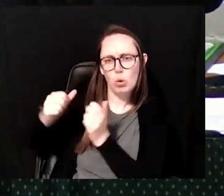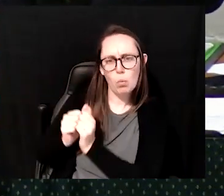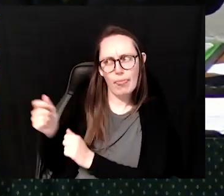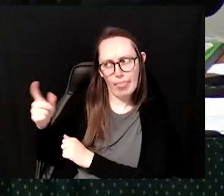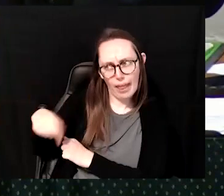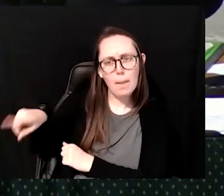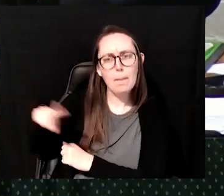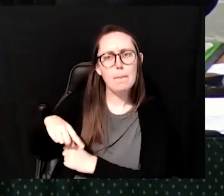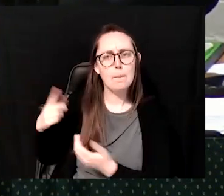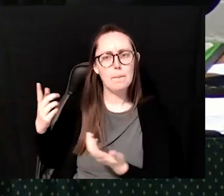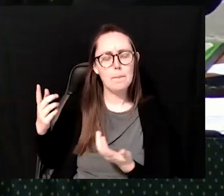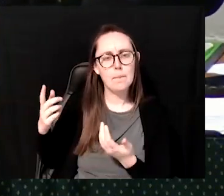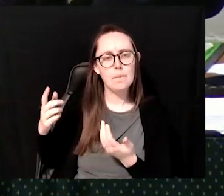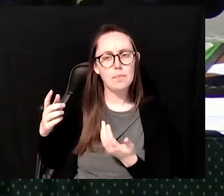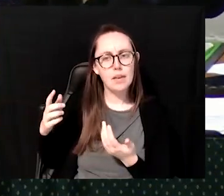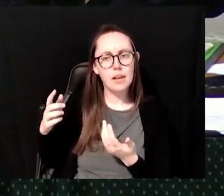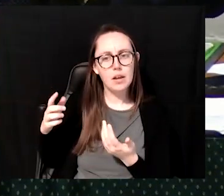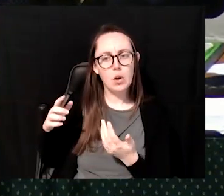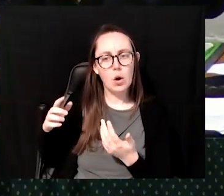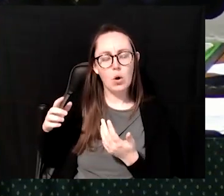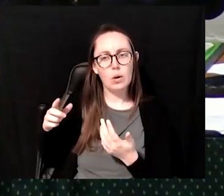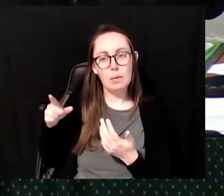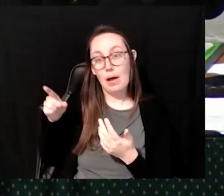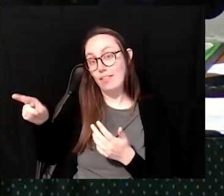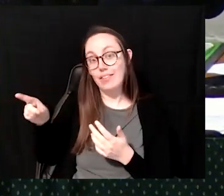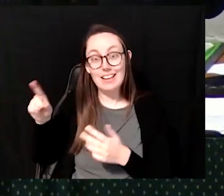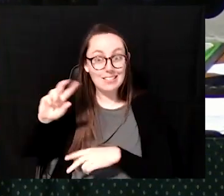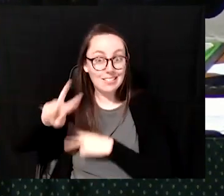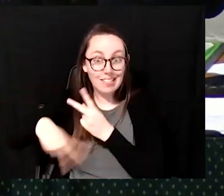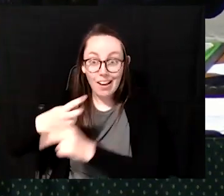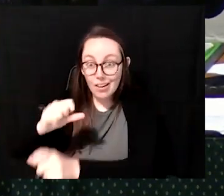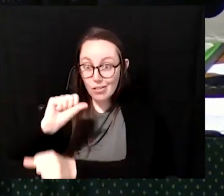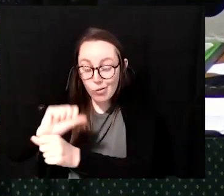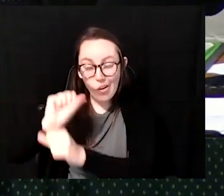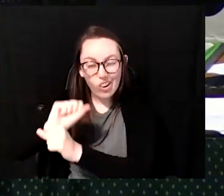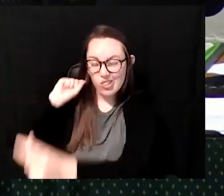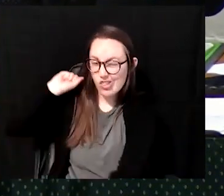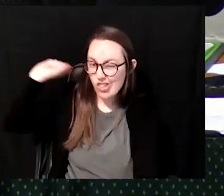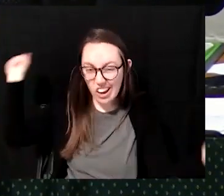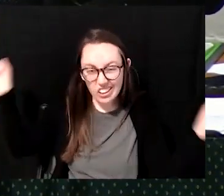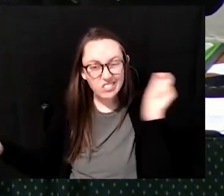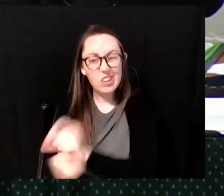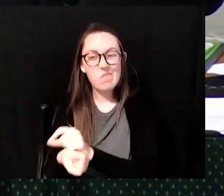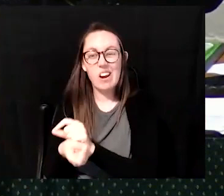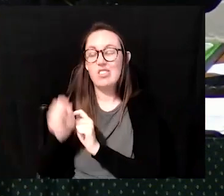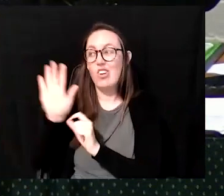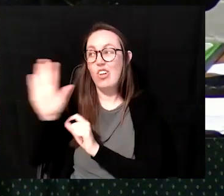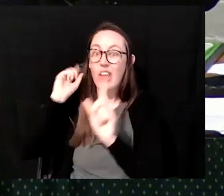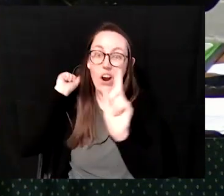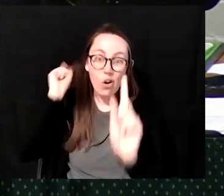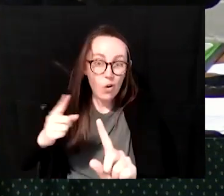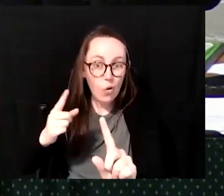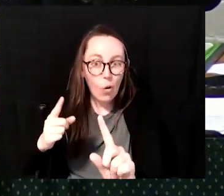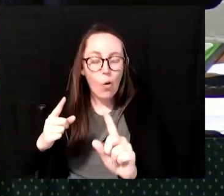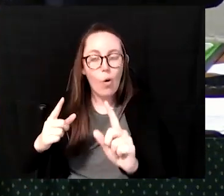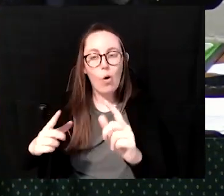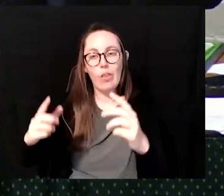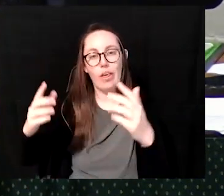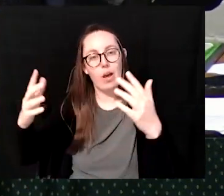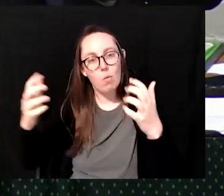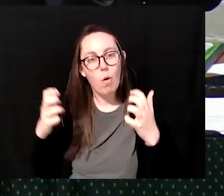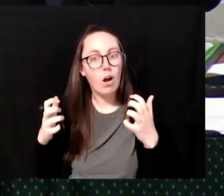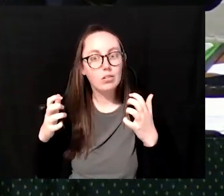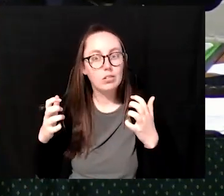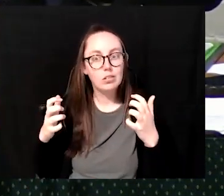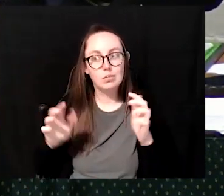alternatives to policing um I think that it's clear from uh lack of action on it that we haven't